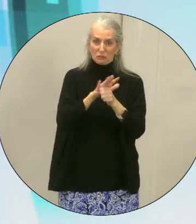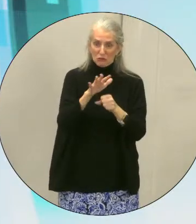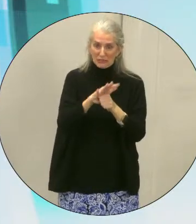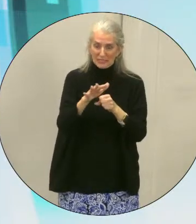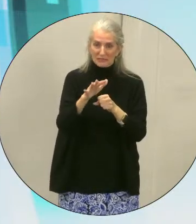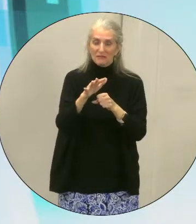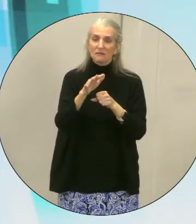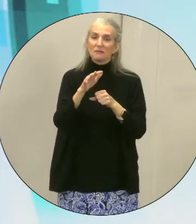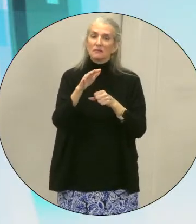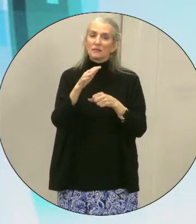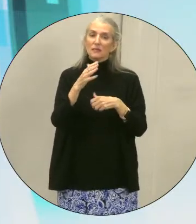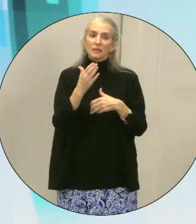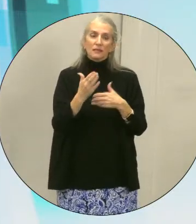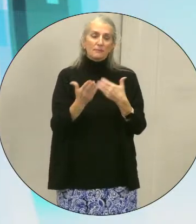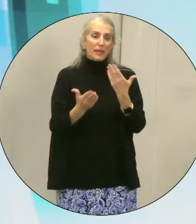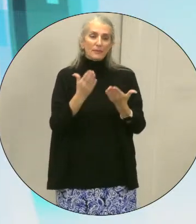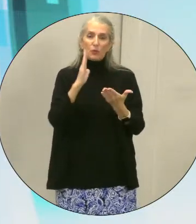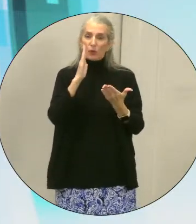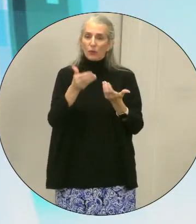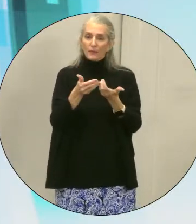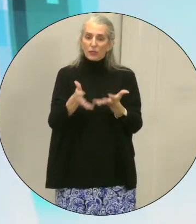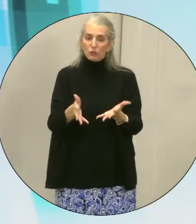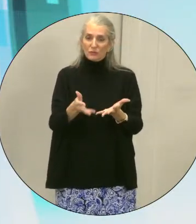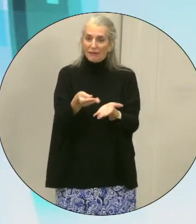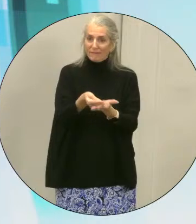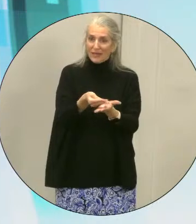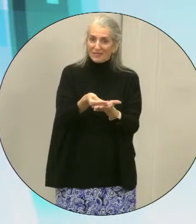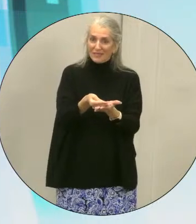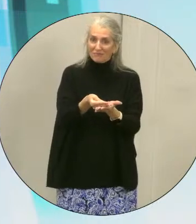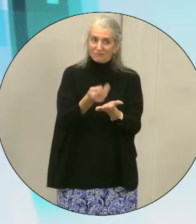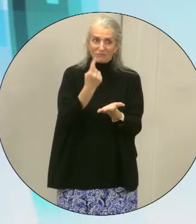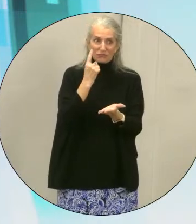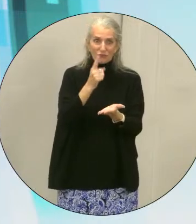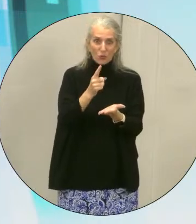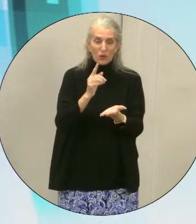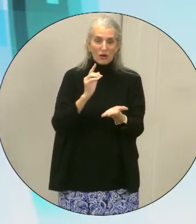be losing funding for